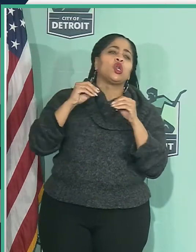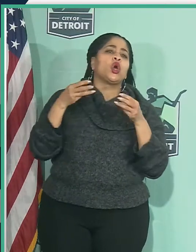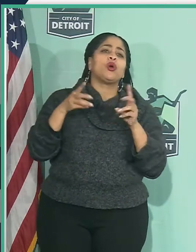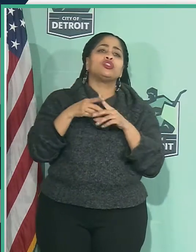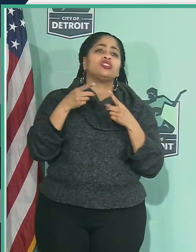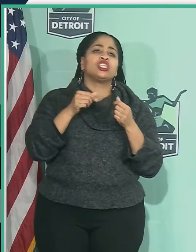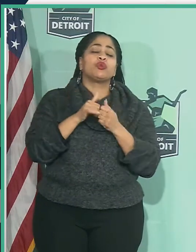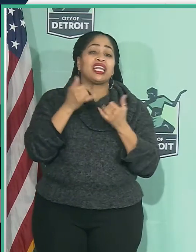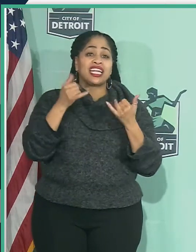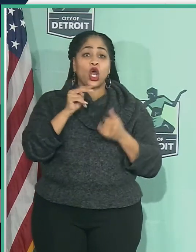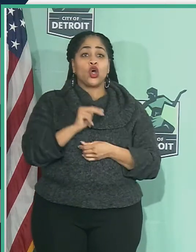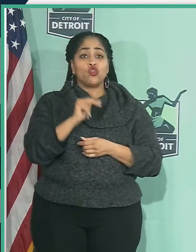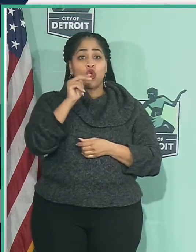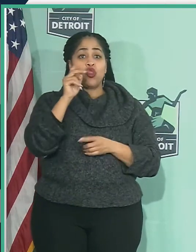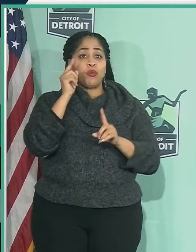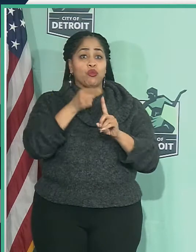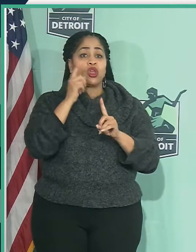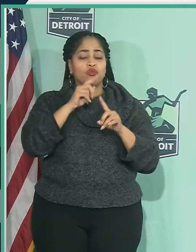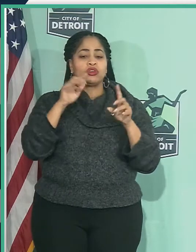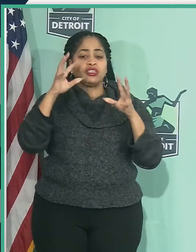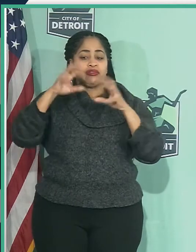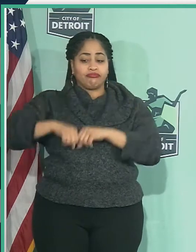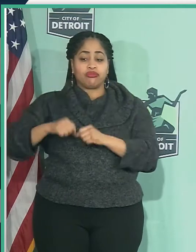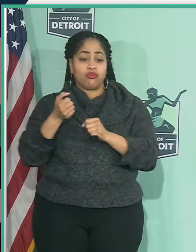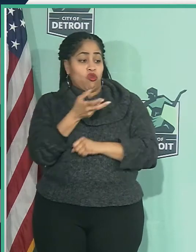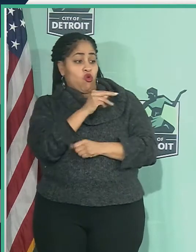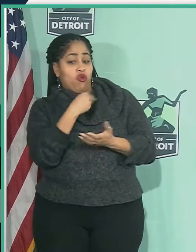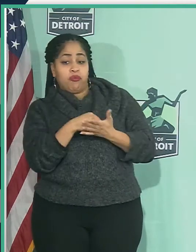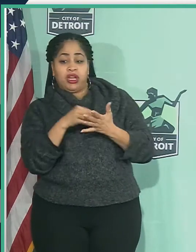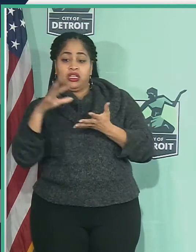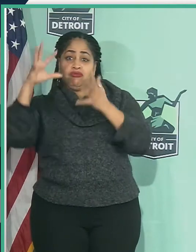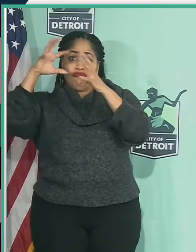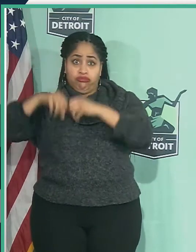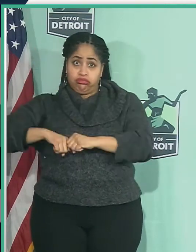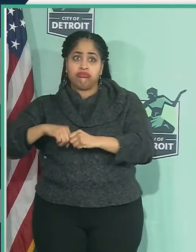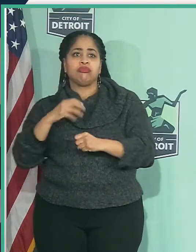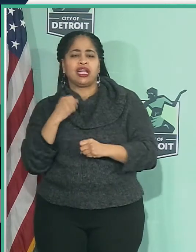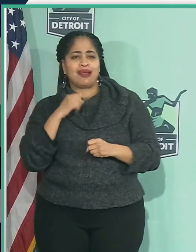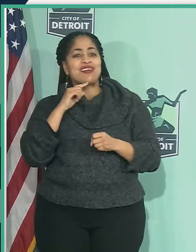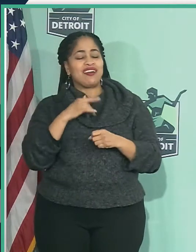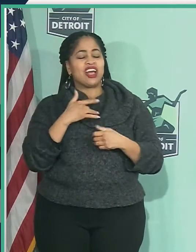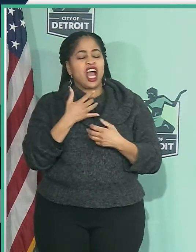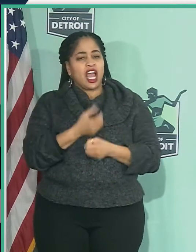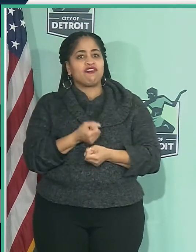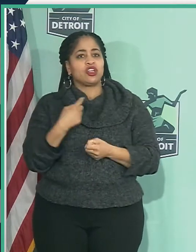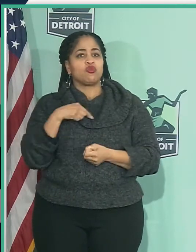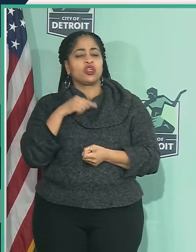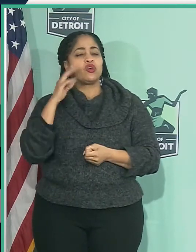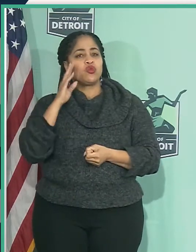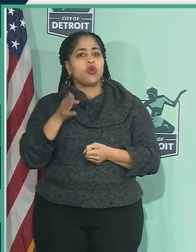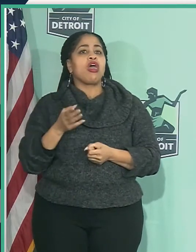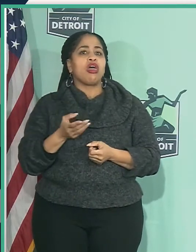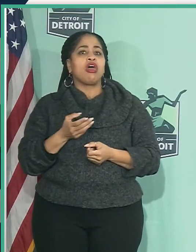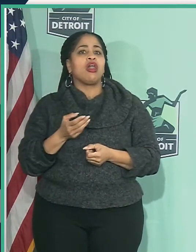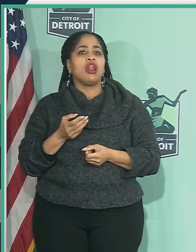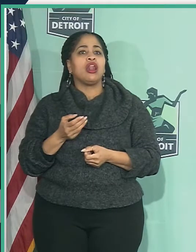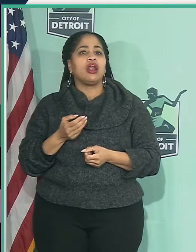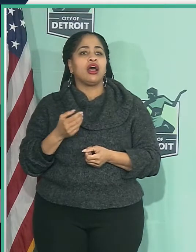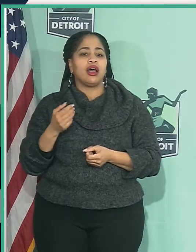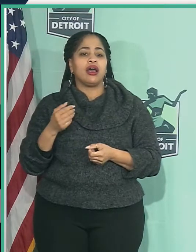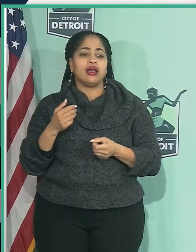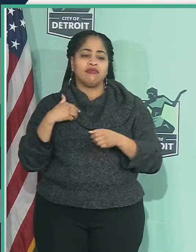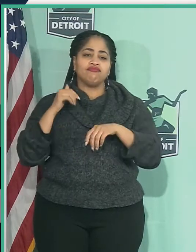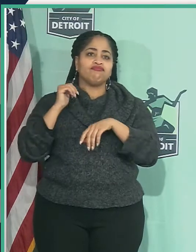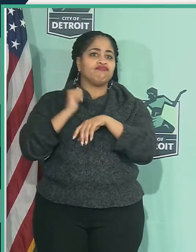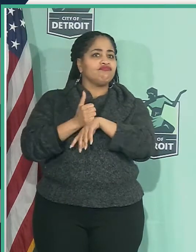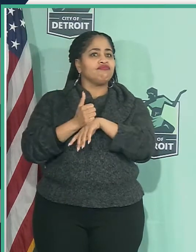Point is going to take it down with their own money, and I'm confident we are going to land a auto